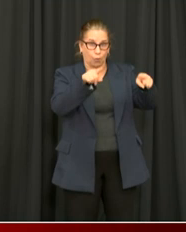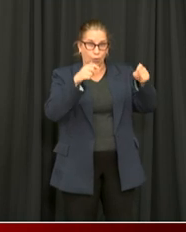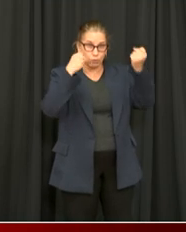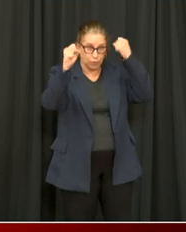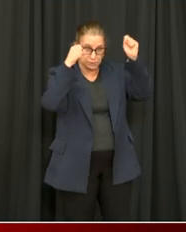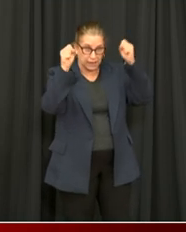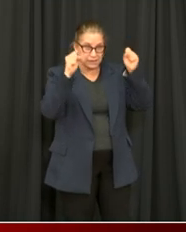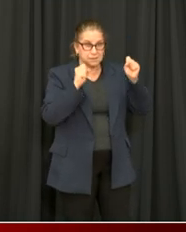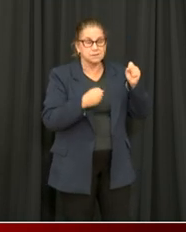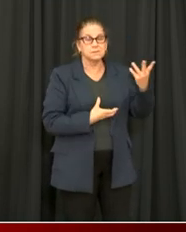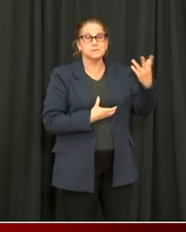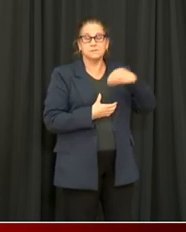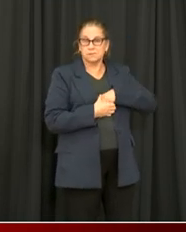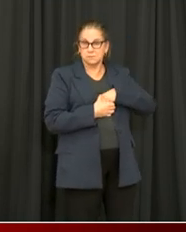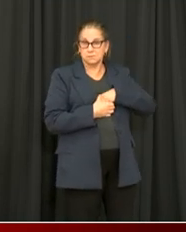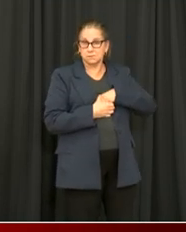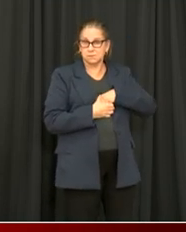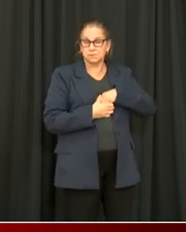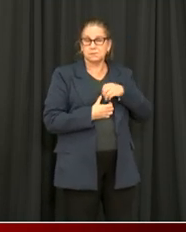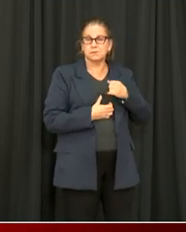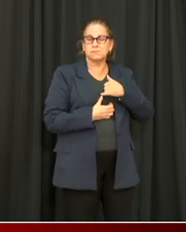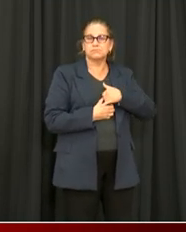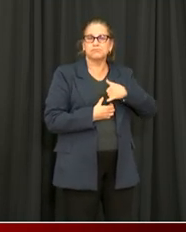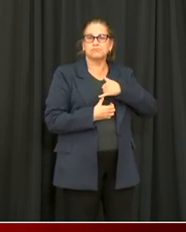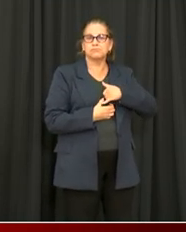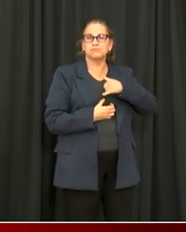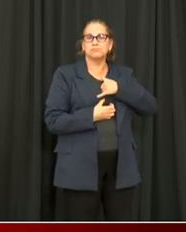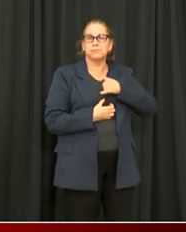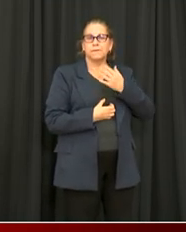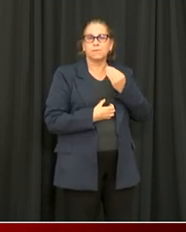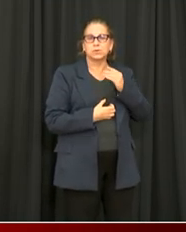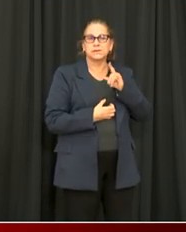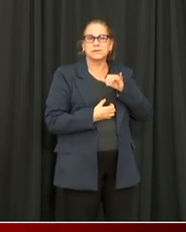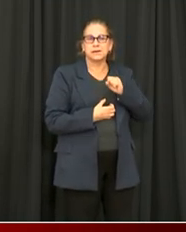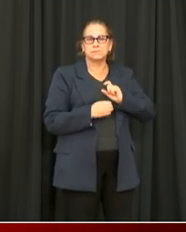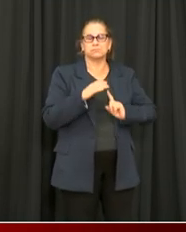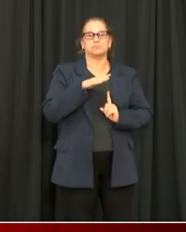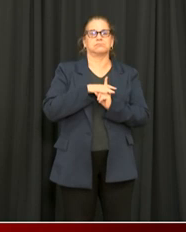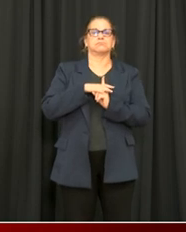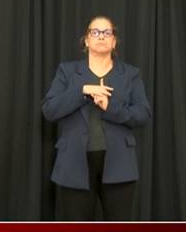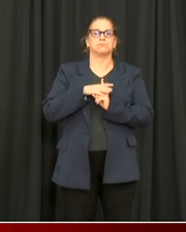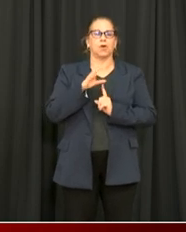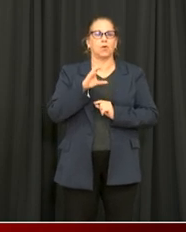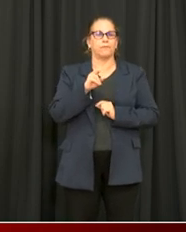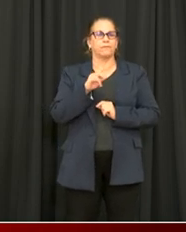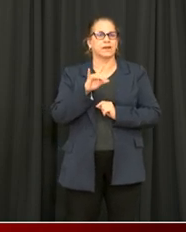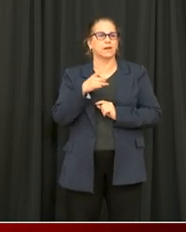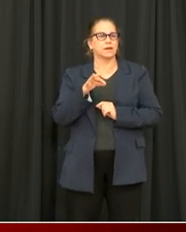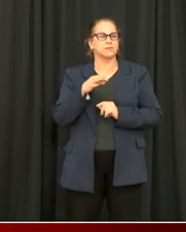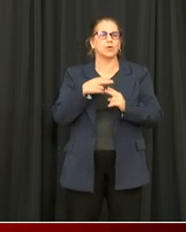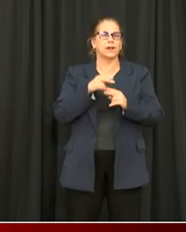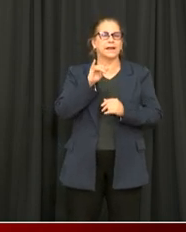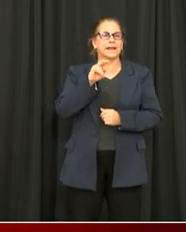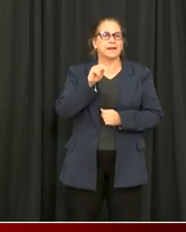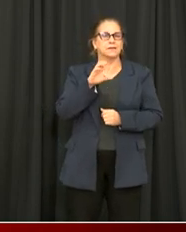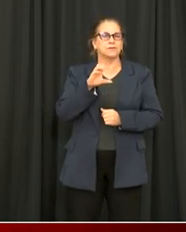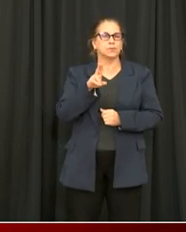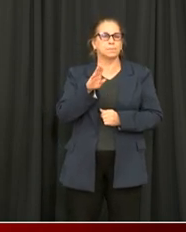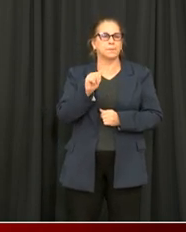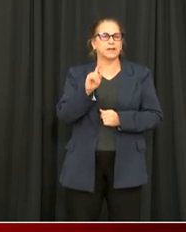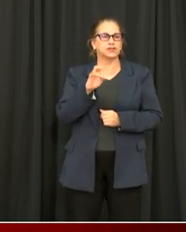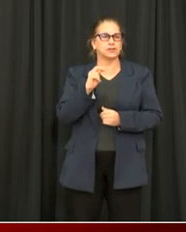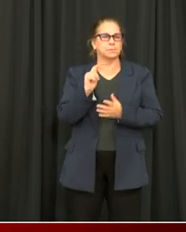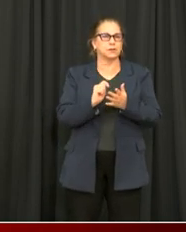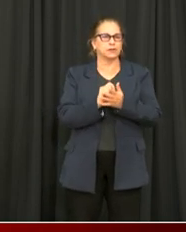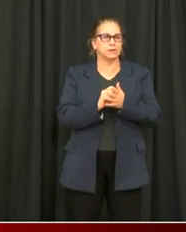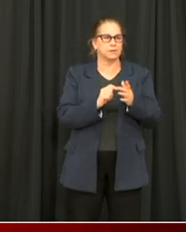inference about trends that we're seeing being related to people's participation in First Amendment